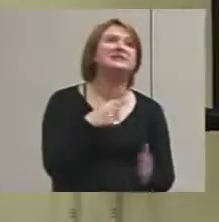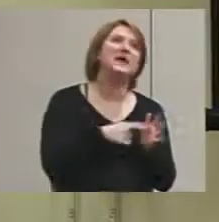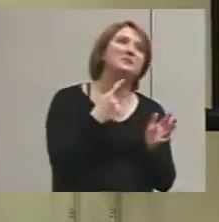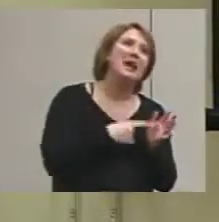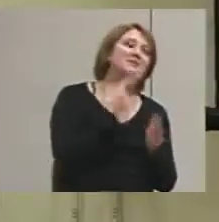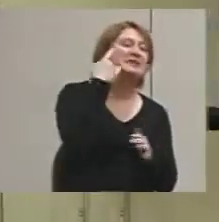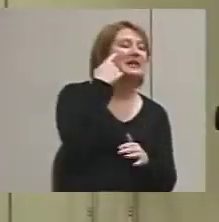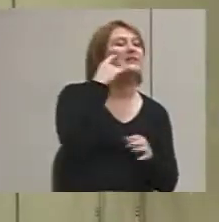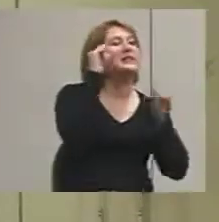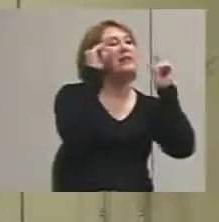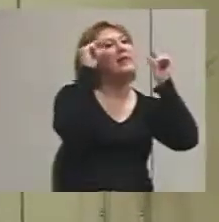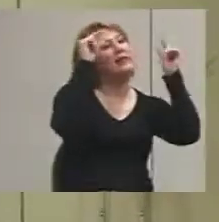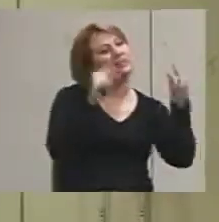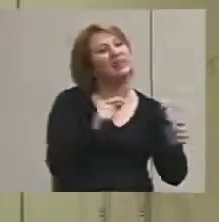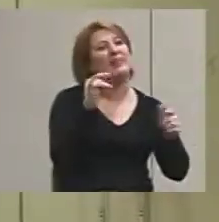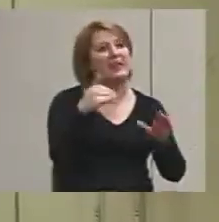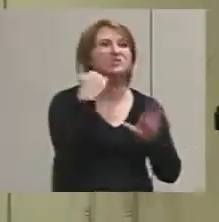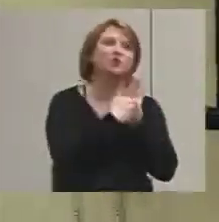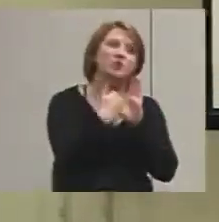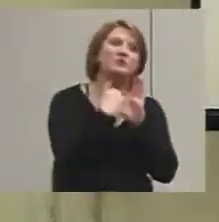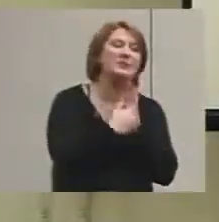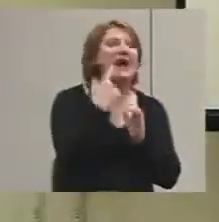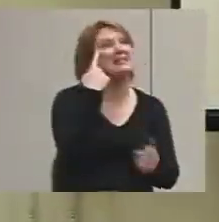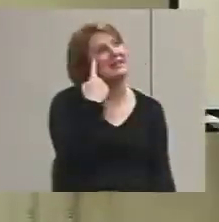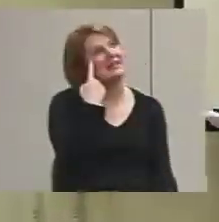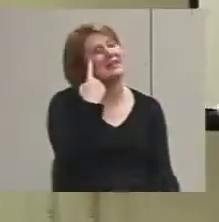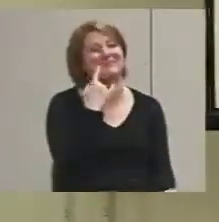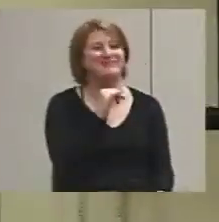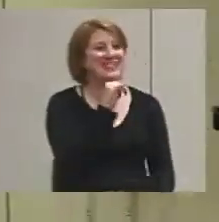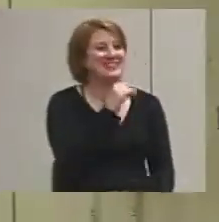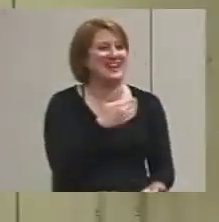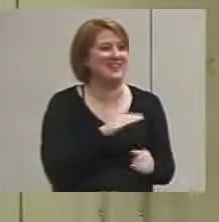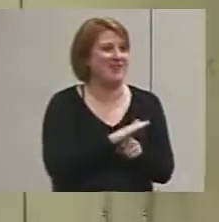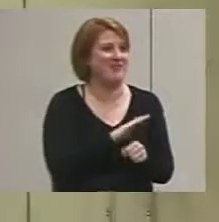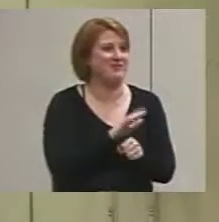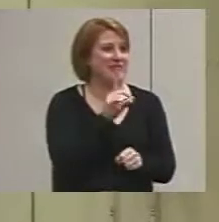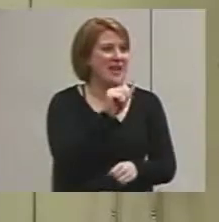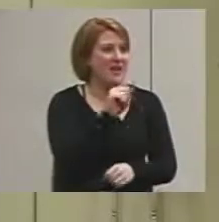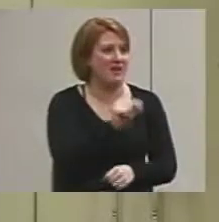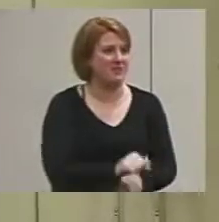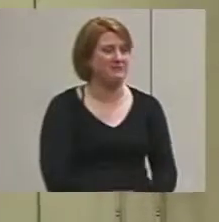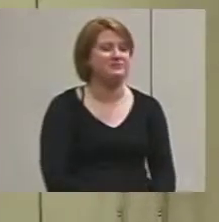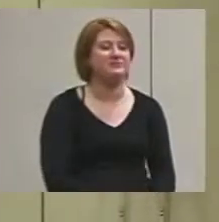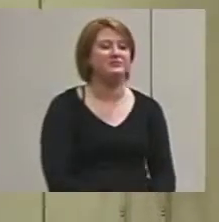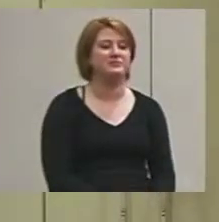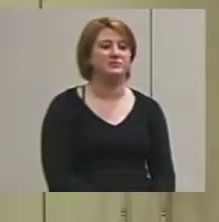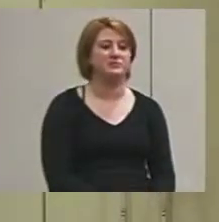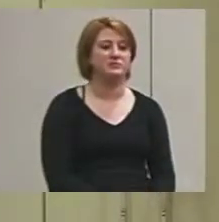their glasses off, that seems to disturb him. Well, I think, so we're getting some of those kinds of things.